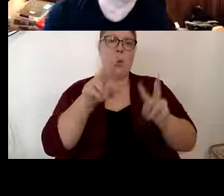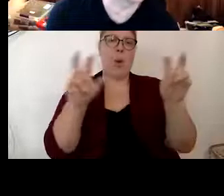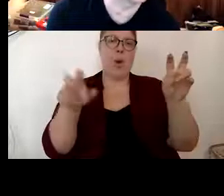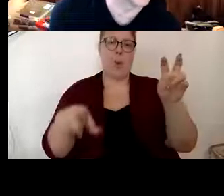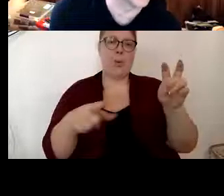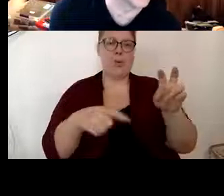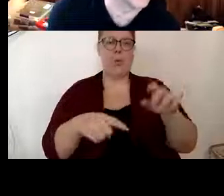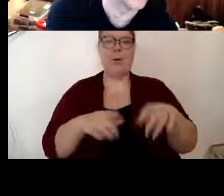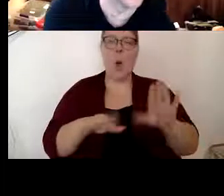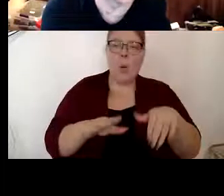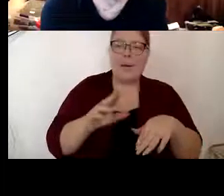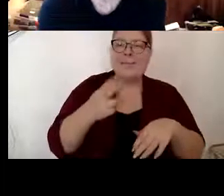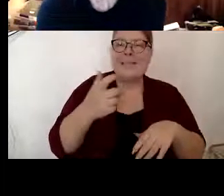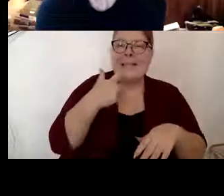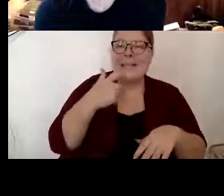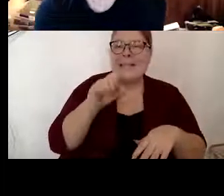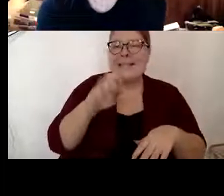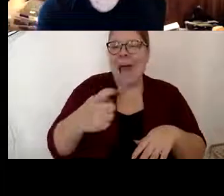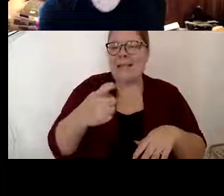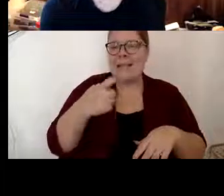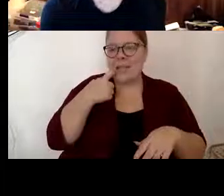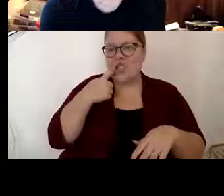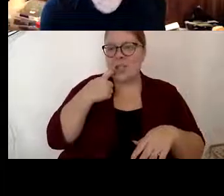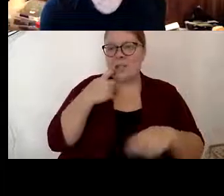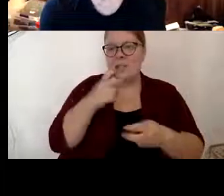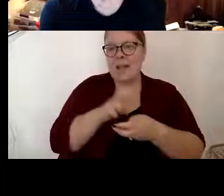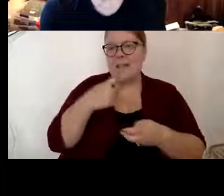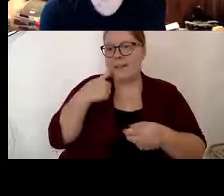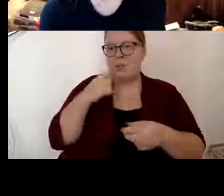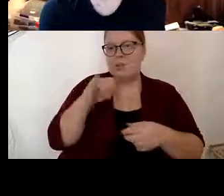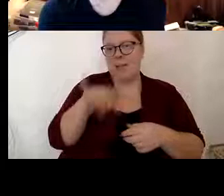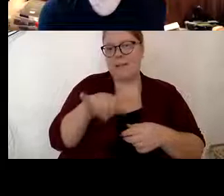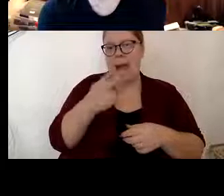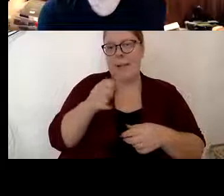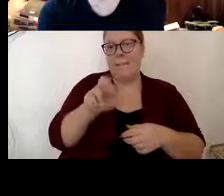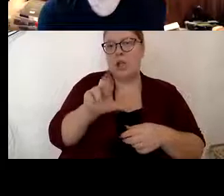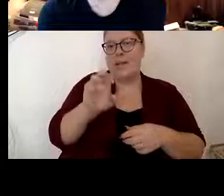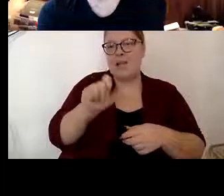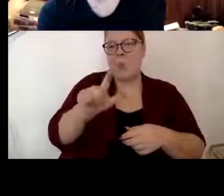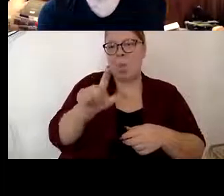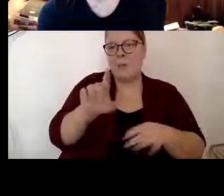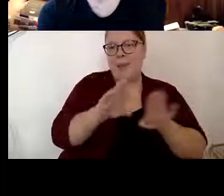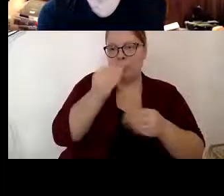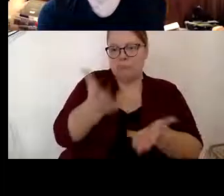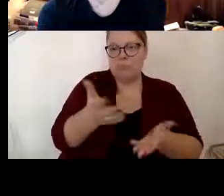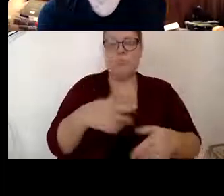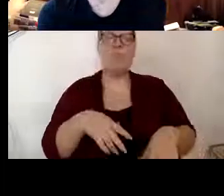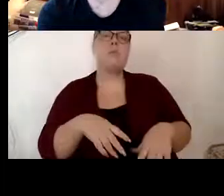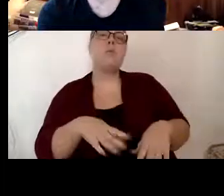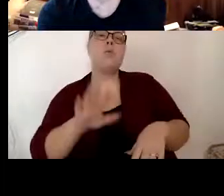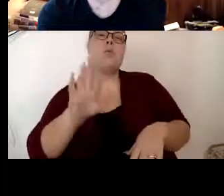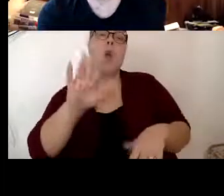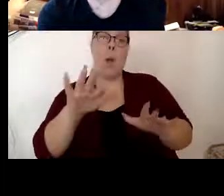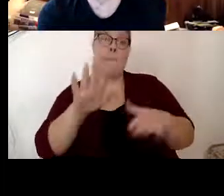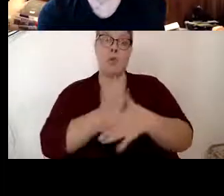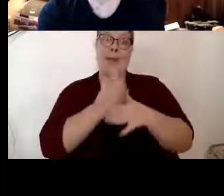hypersexual behavior is sex addiction, Misty. Between the stimulus and the response, there